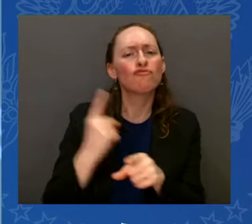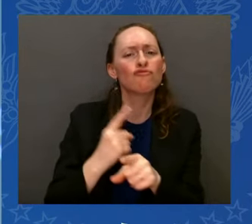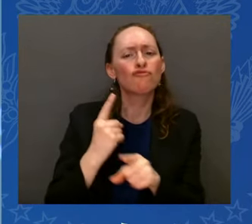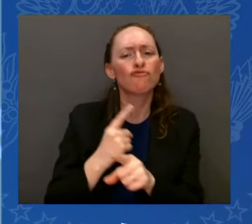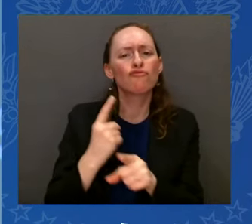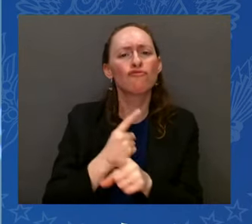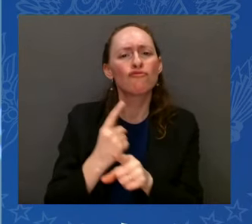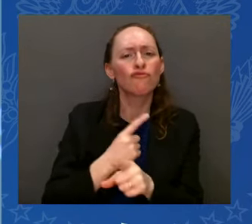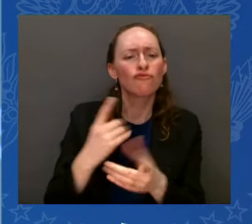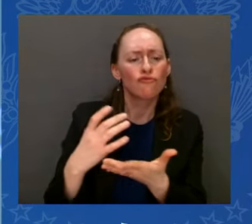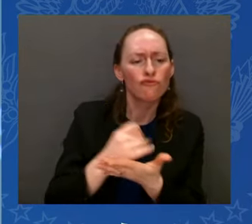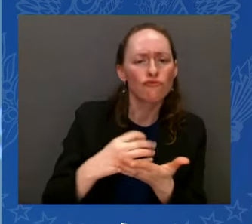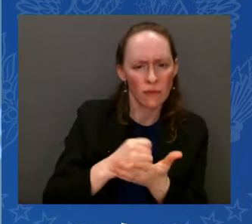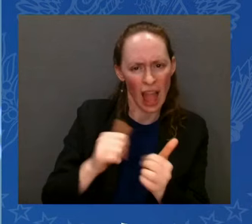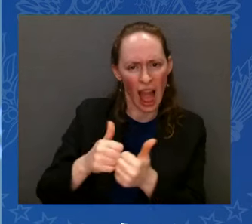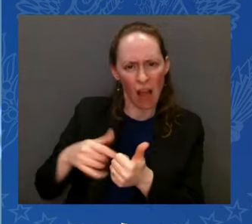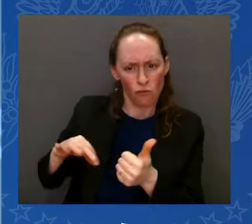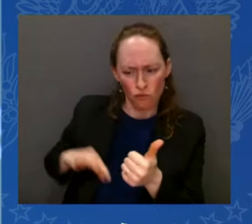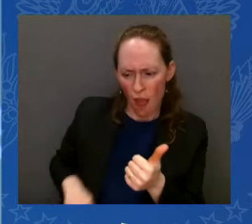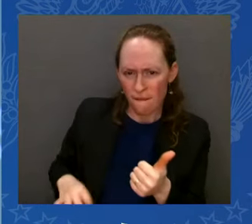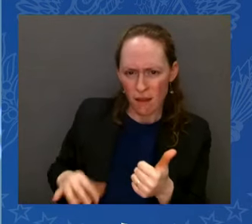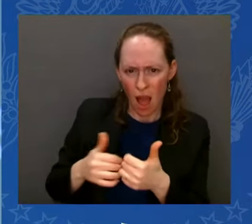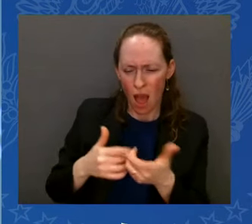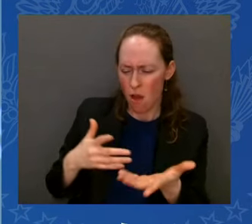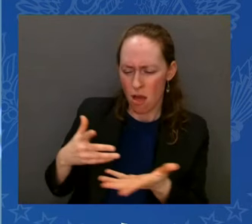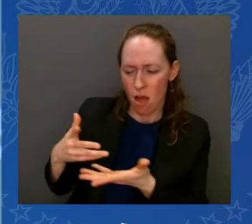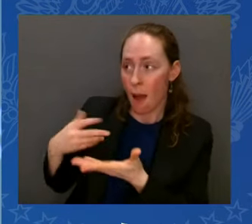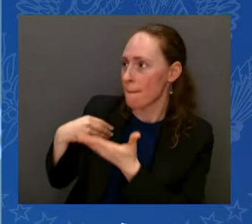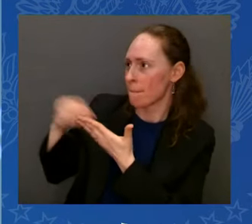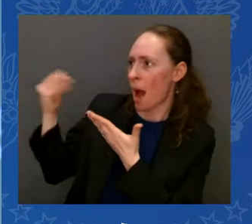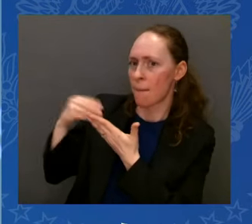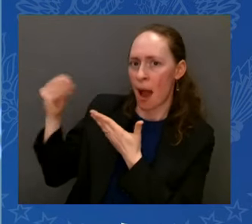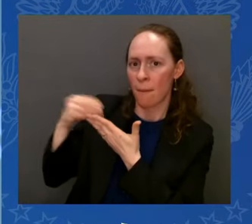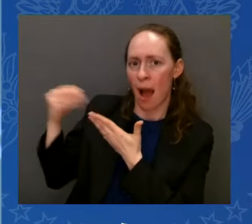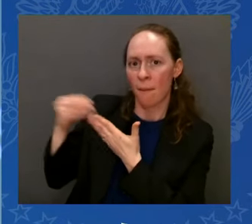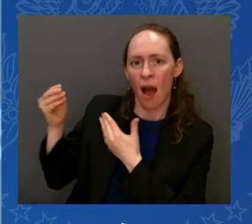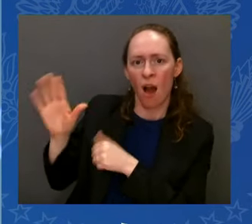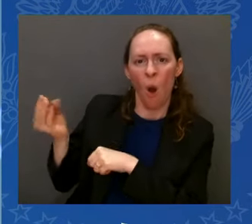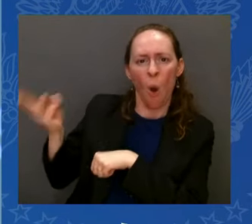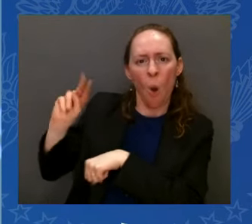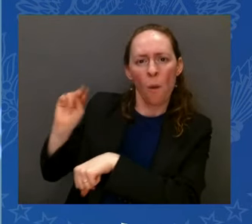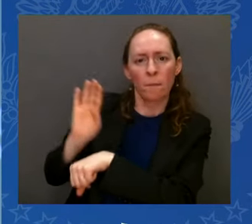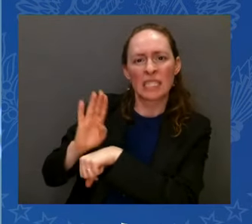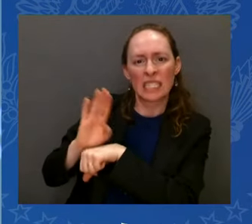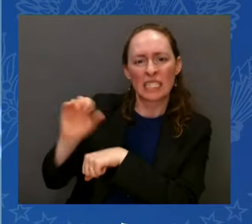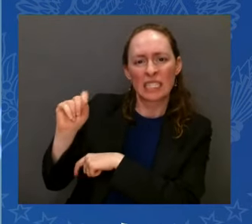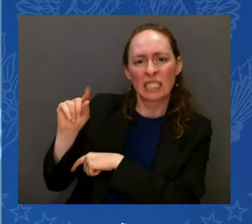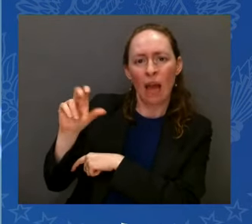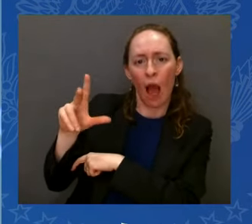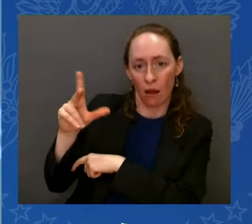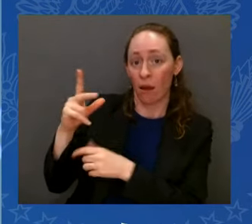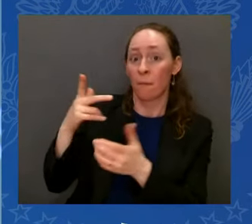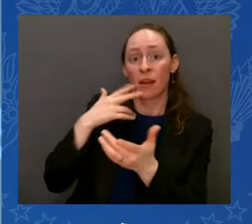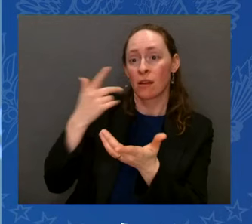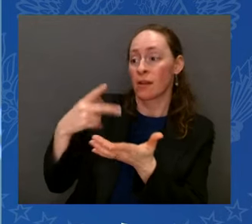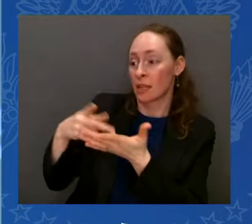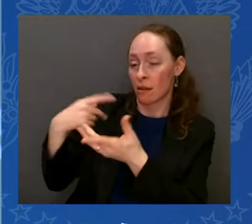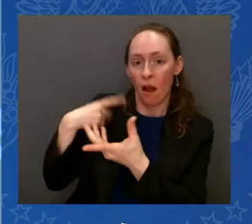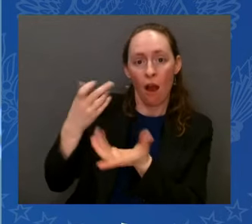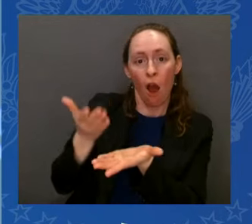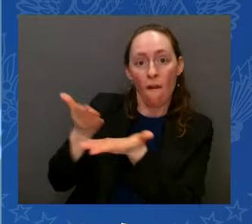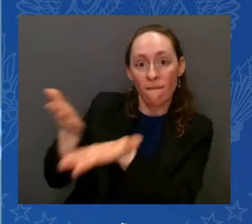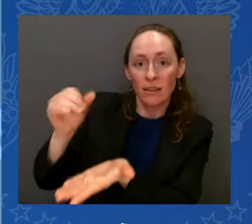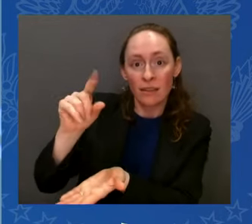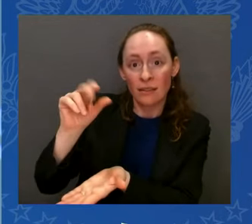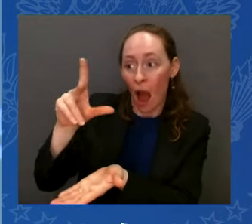91% of all corporate execs are paid in stock. Well, what's the one way to increase your salary? Buy back your